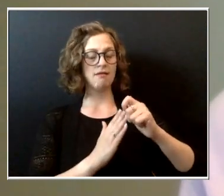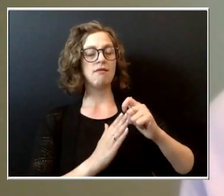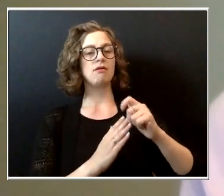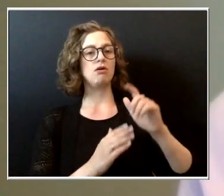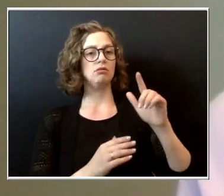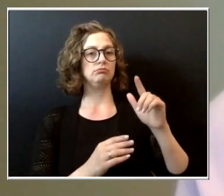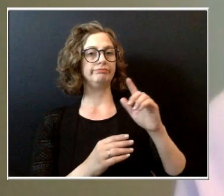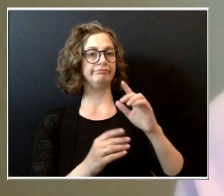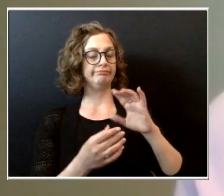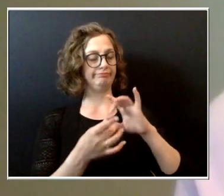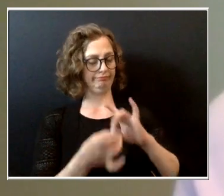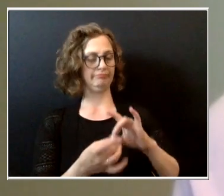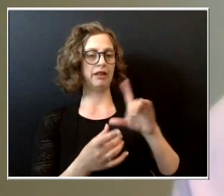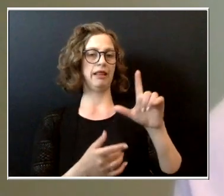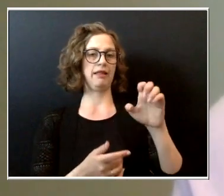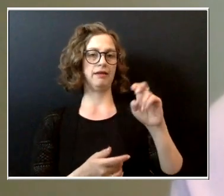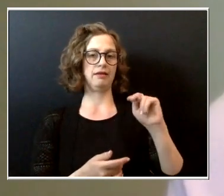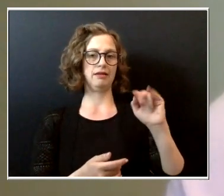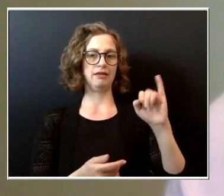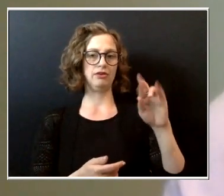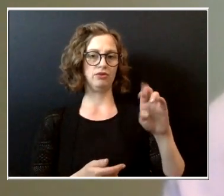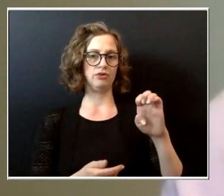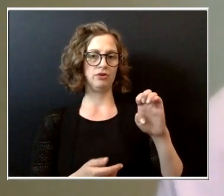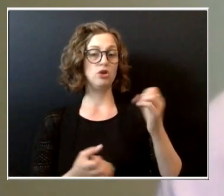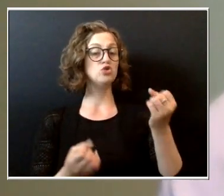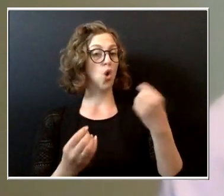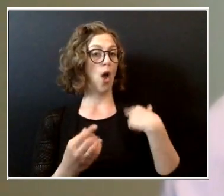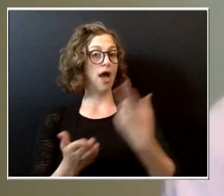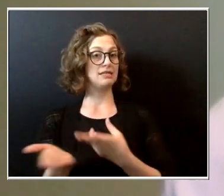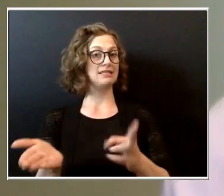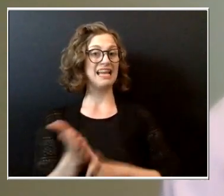as providers in this country